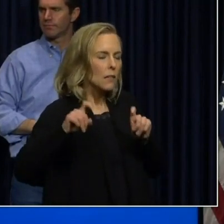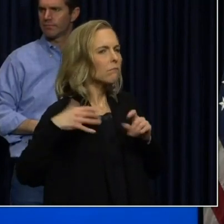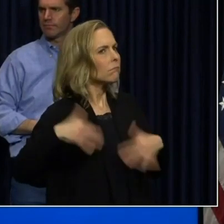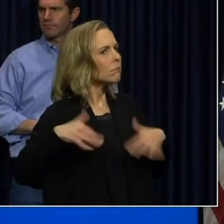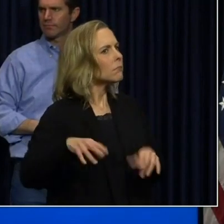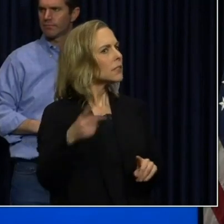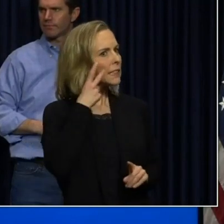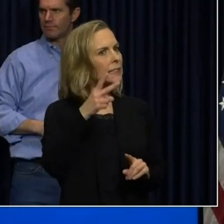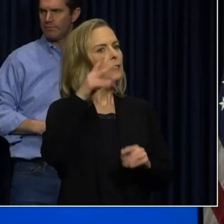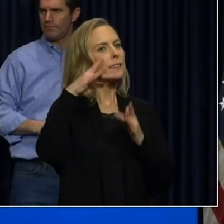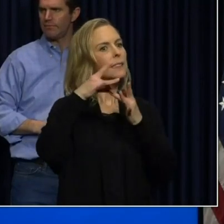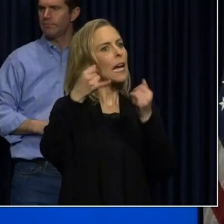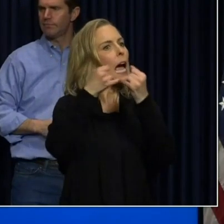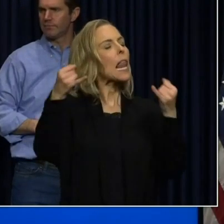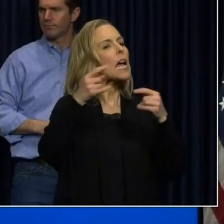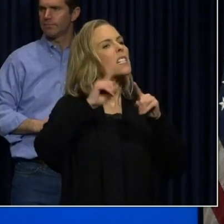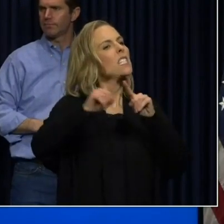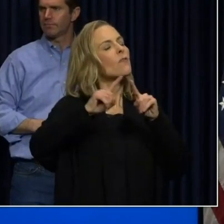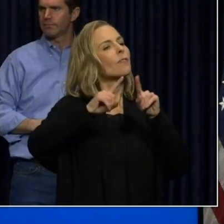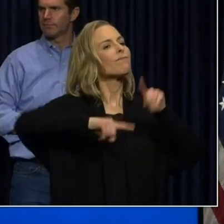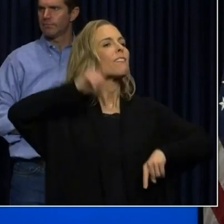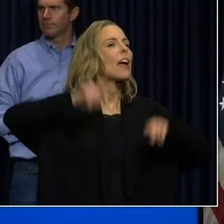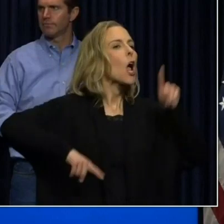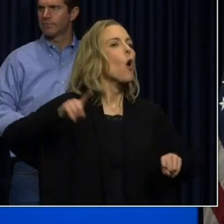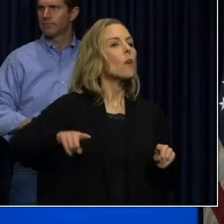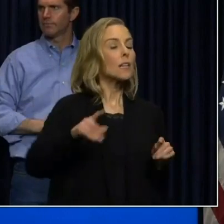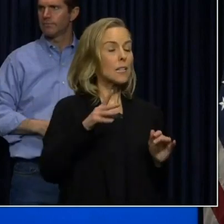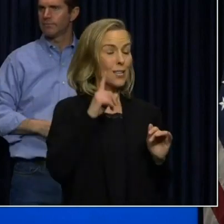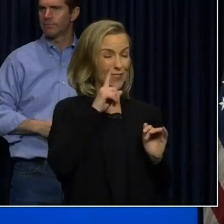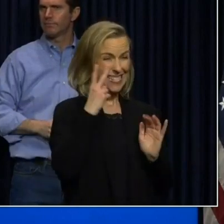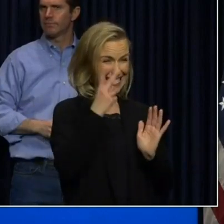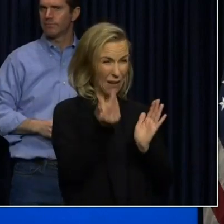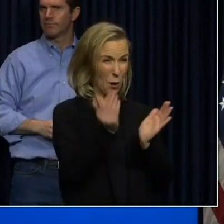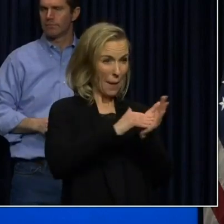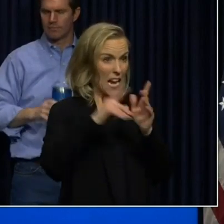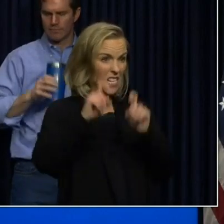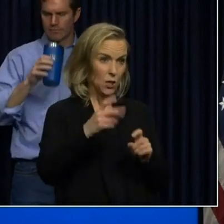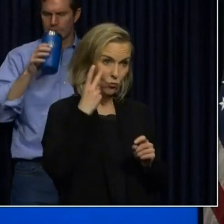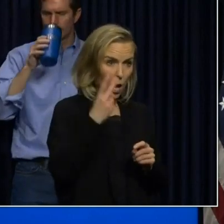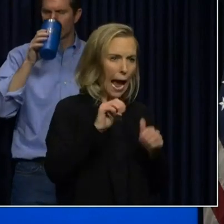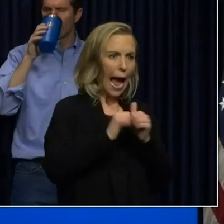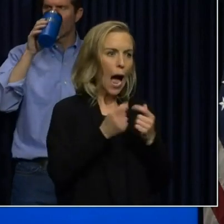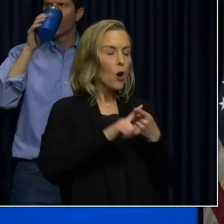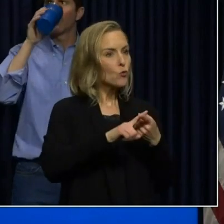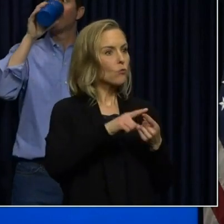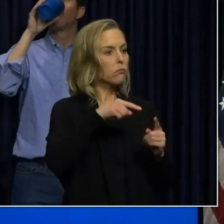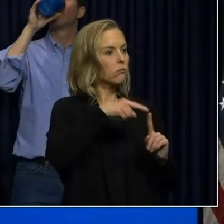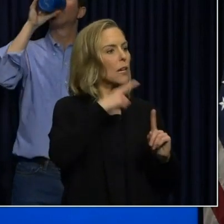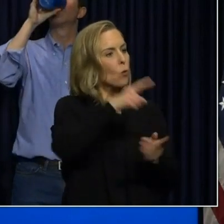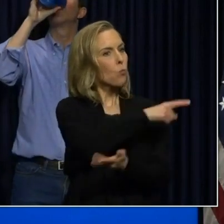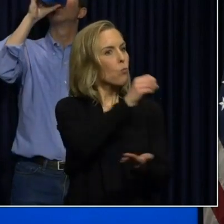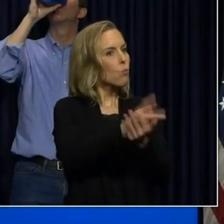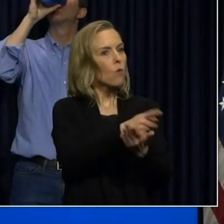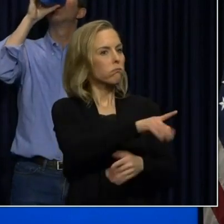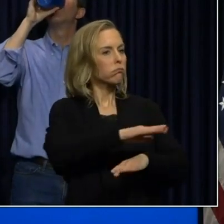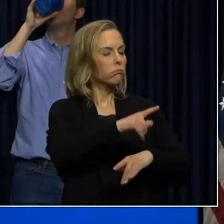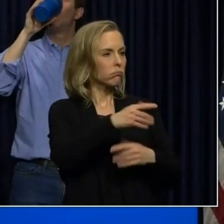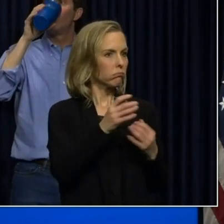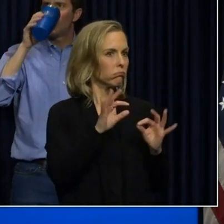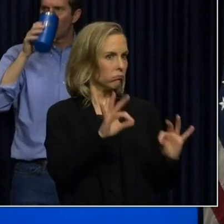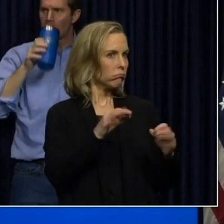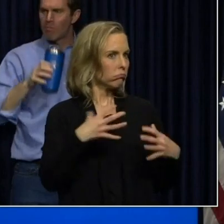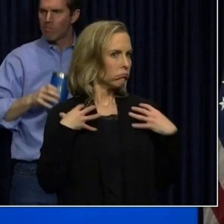guidelines, you'll see some variation about using repeated testing for clearing people or using clinical recovery from